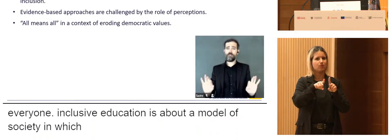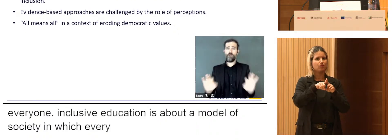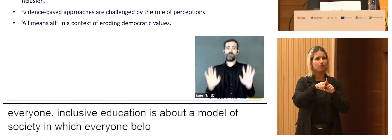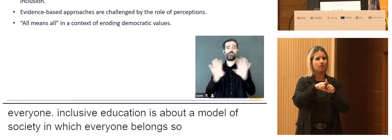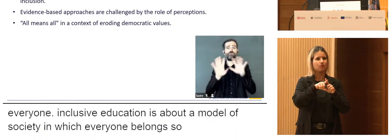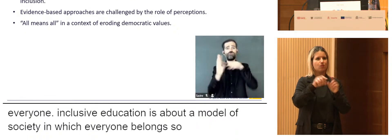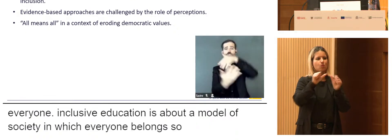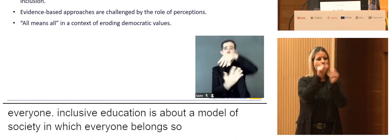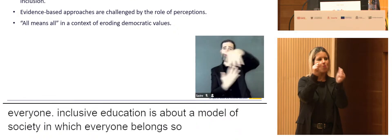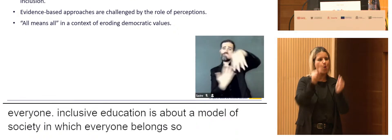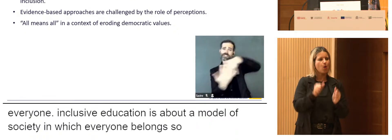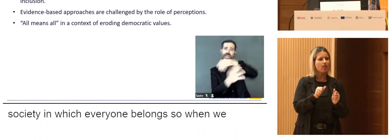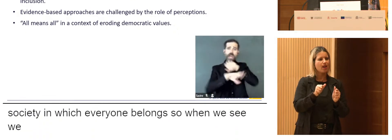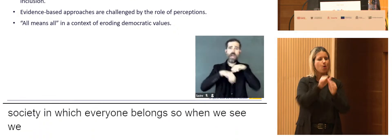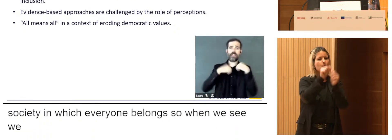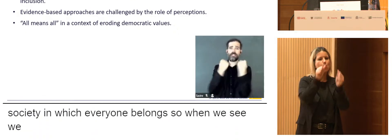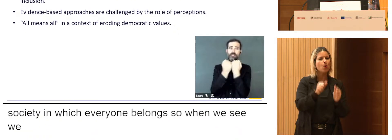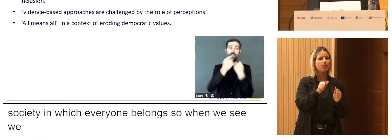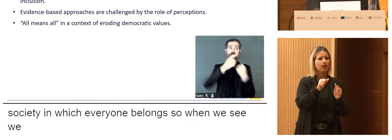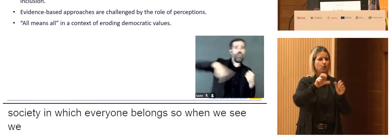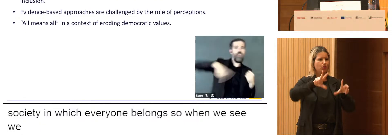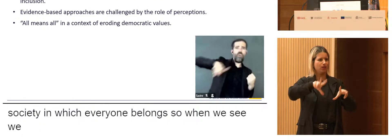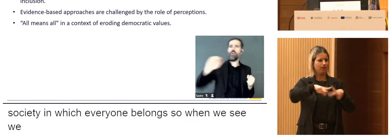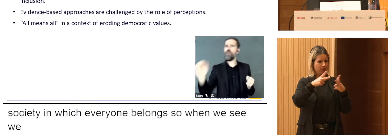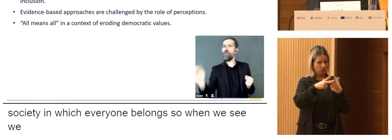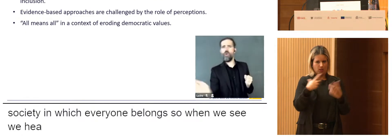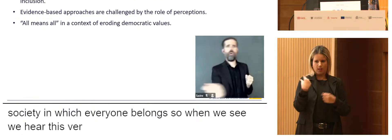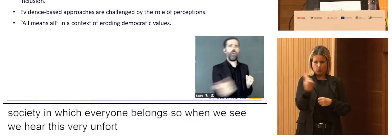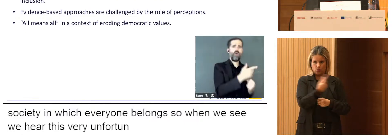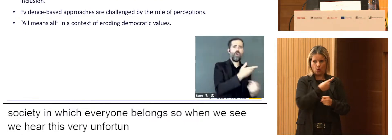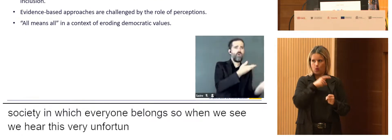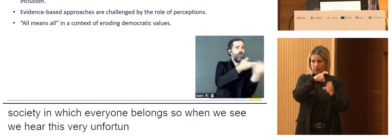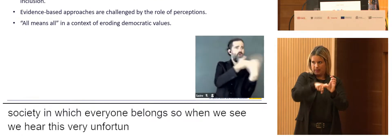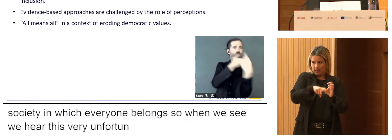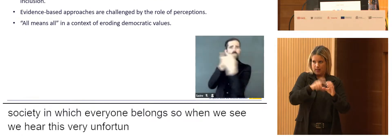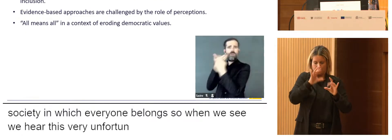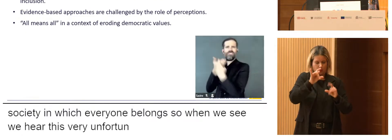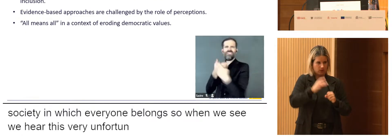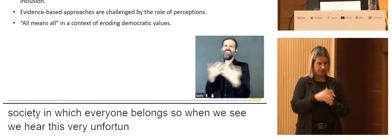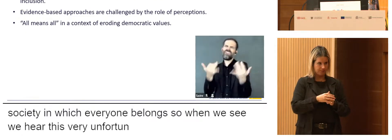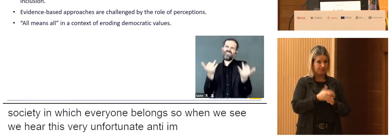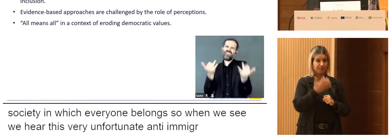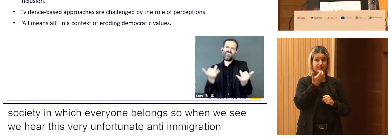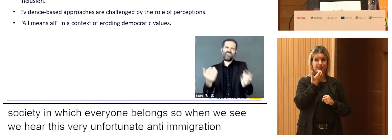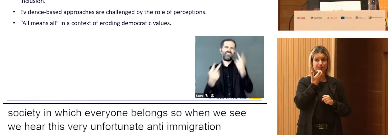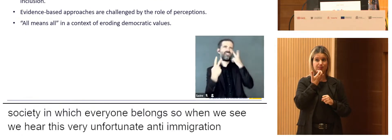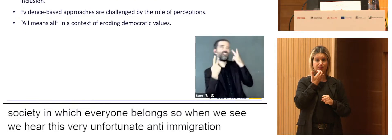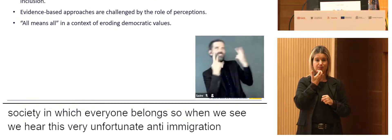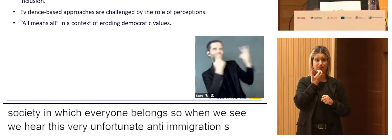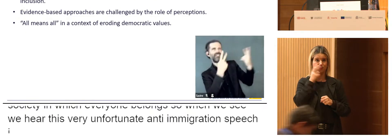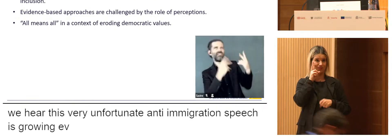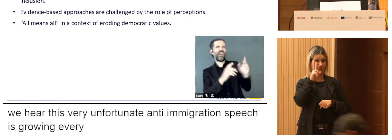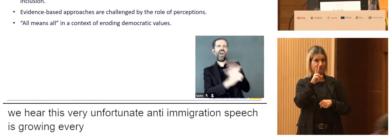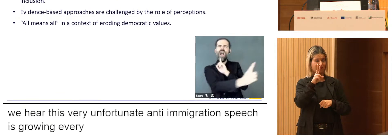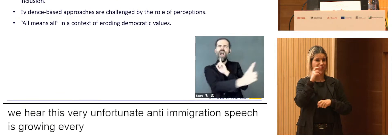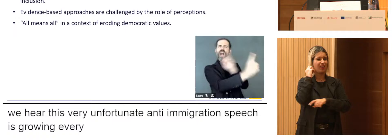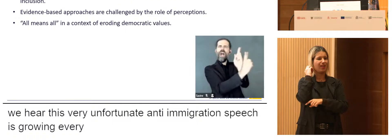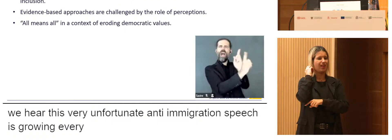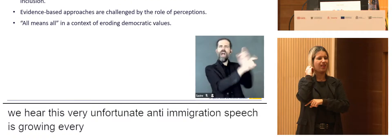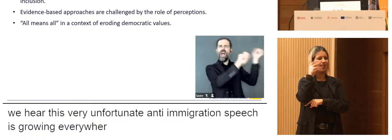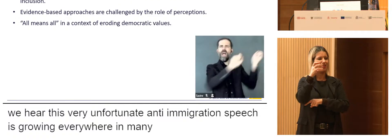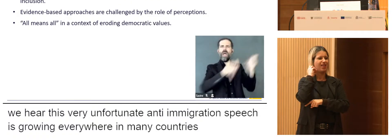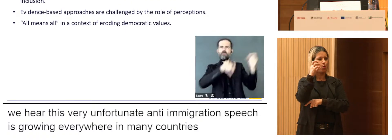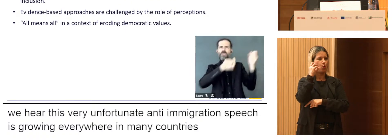we see and we hear this very unfortunate anti-immigration speech is growing everywhere in many